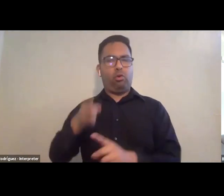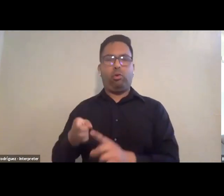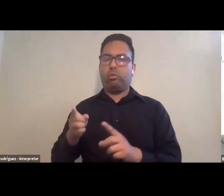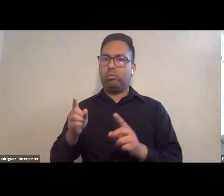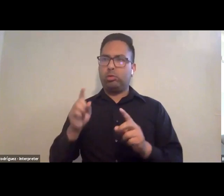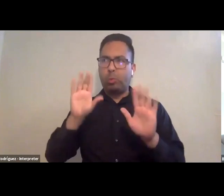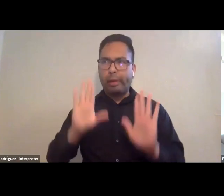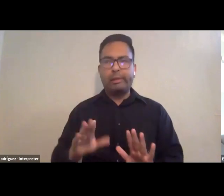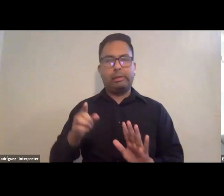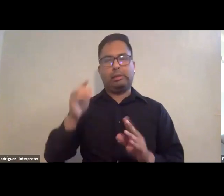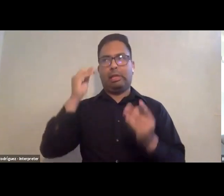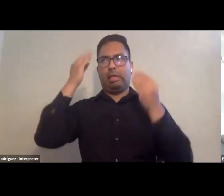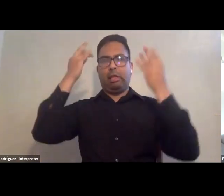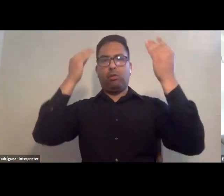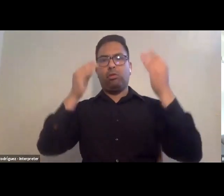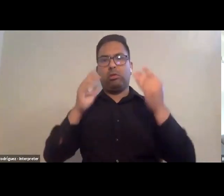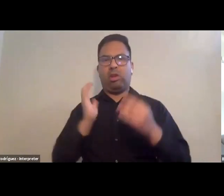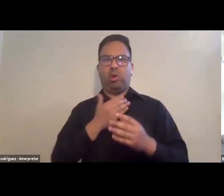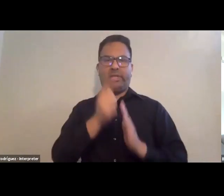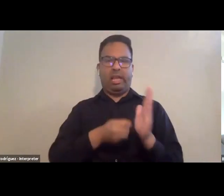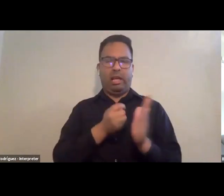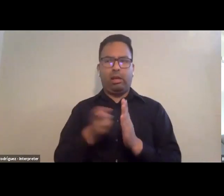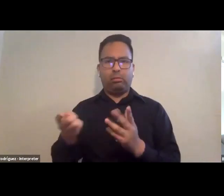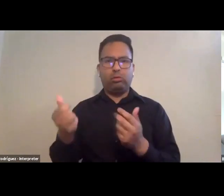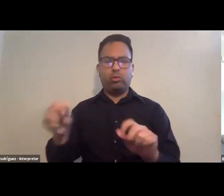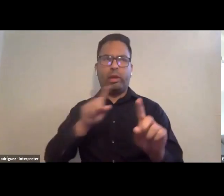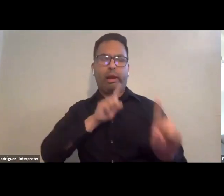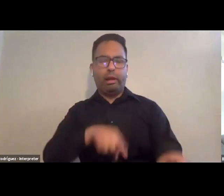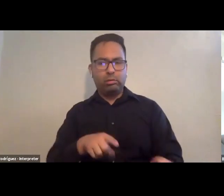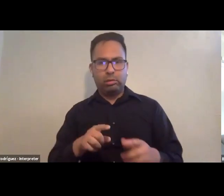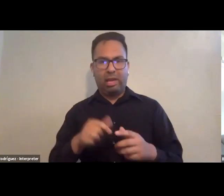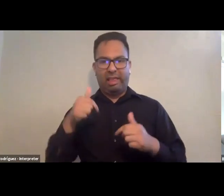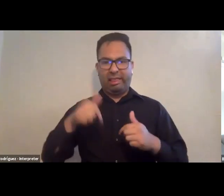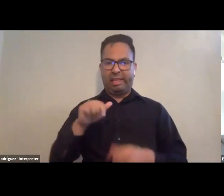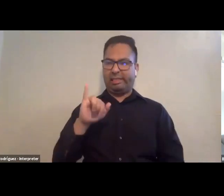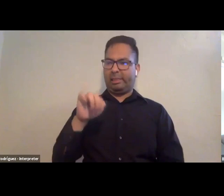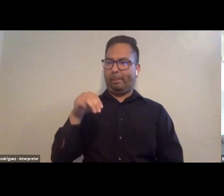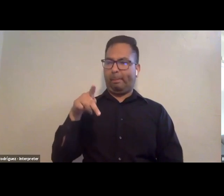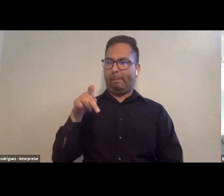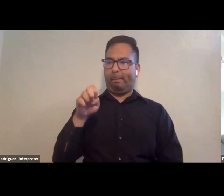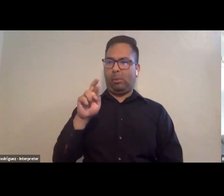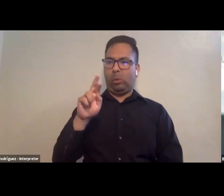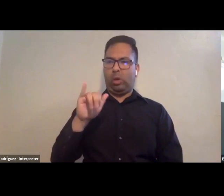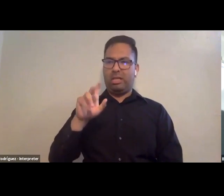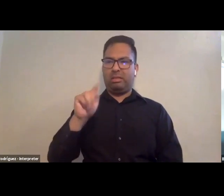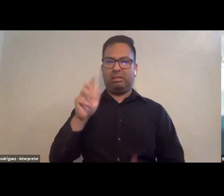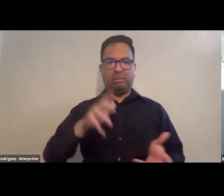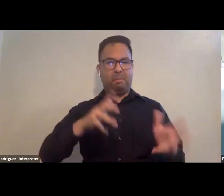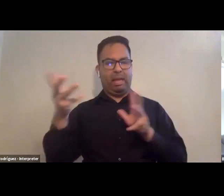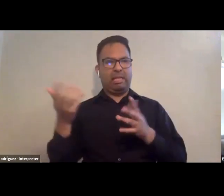tried to answer the question of, how do we get out of this imperialistic mess we find ourselves in?